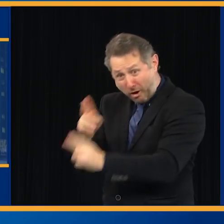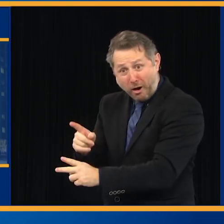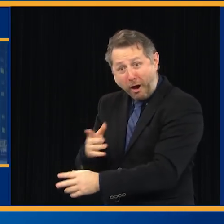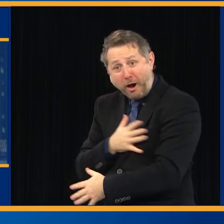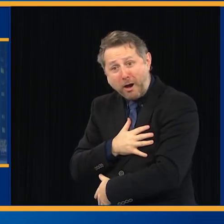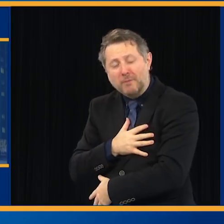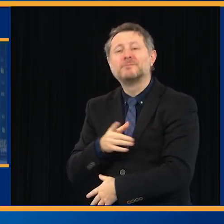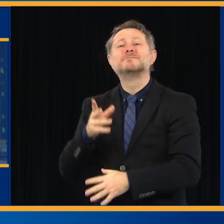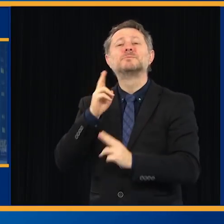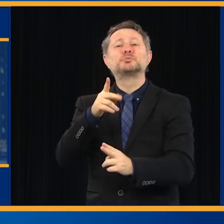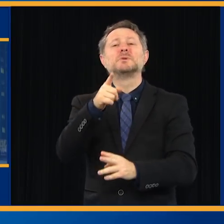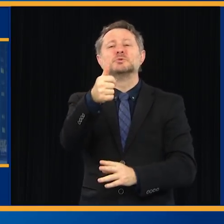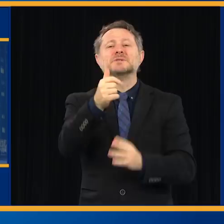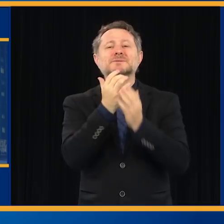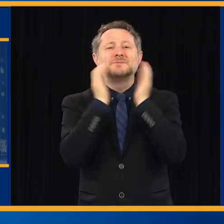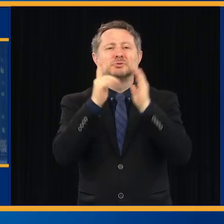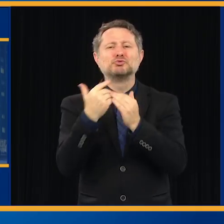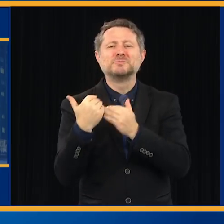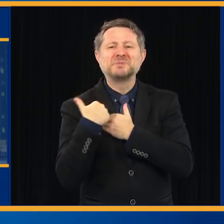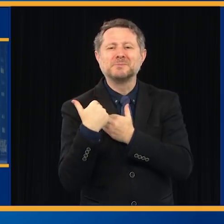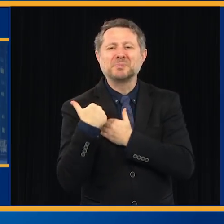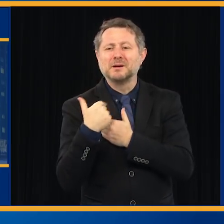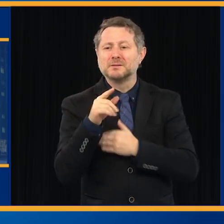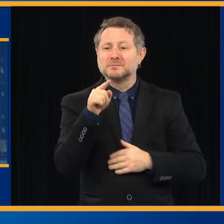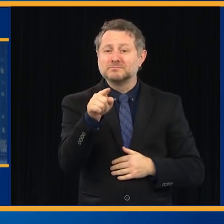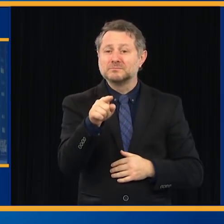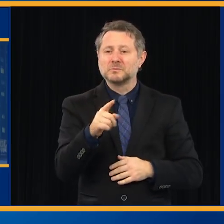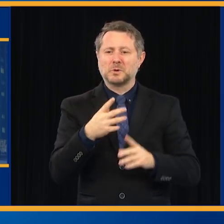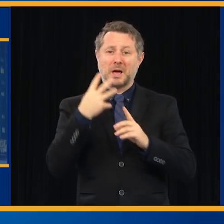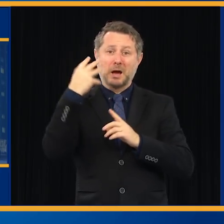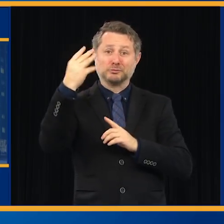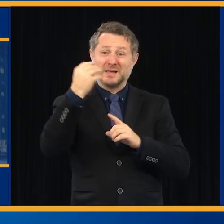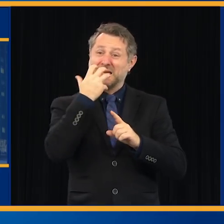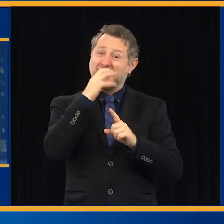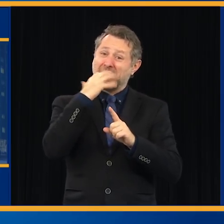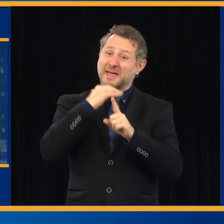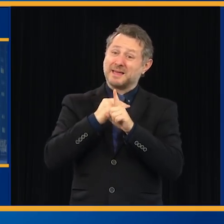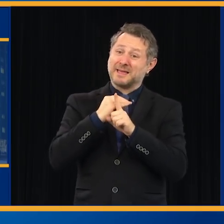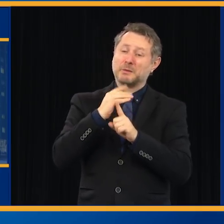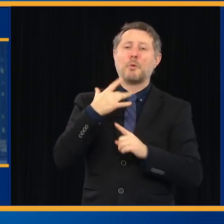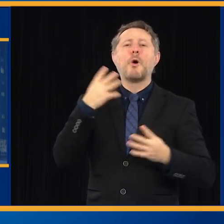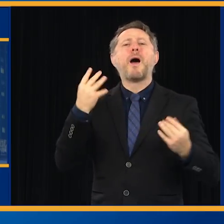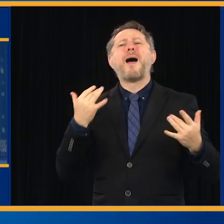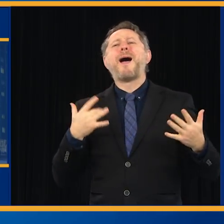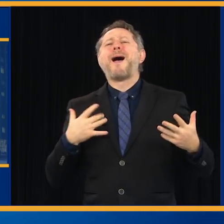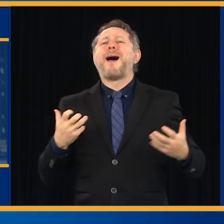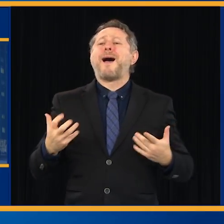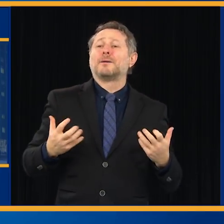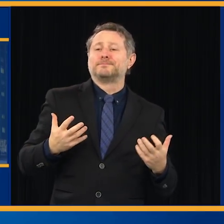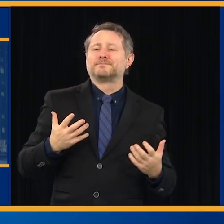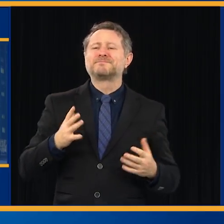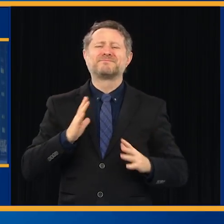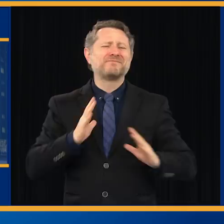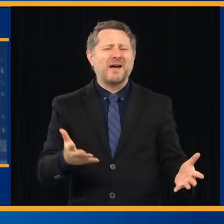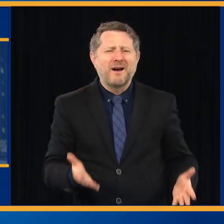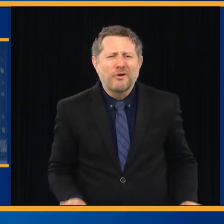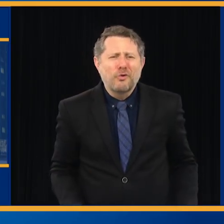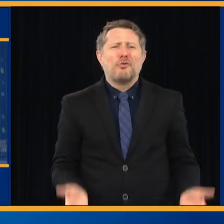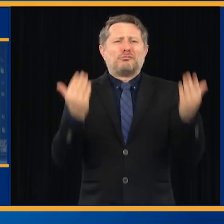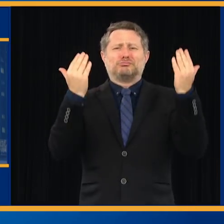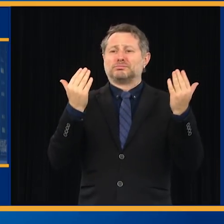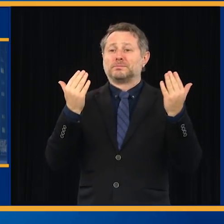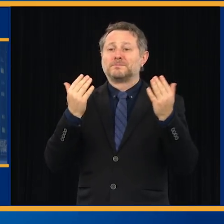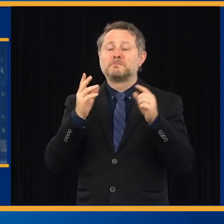Wear a mask. I know the weather's getting warmer. I know people want to get out of the house. Fine. Wear